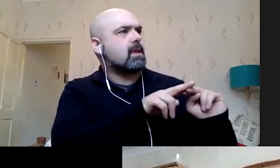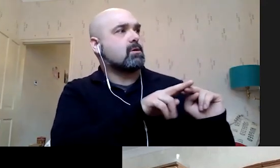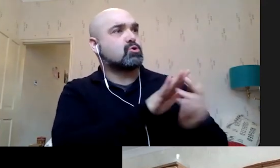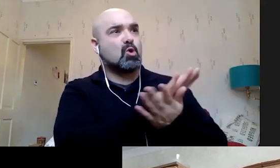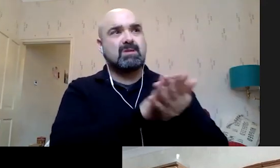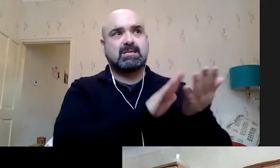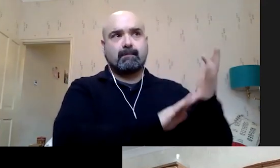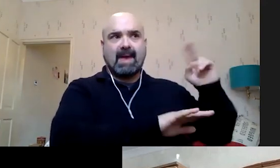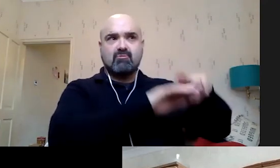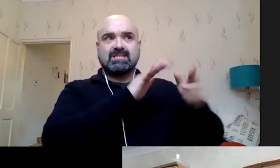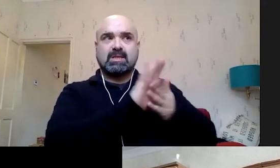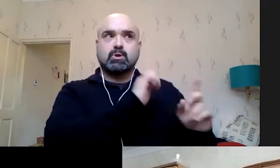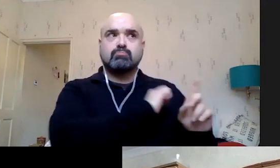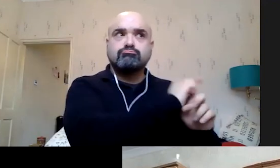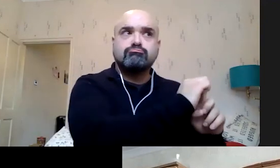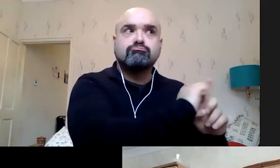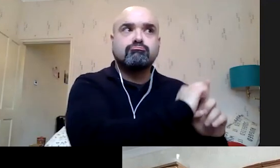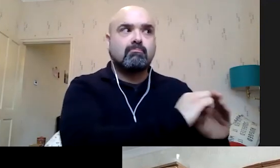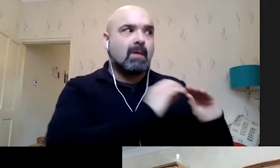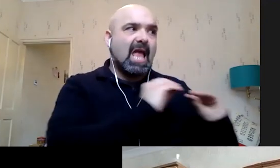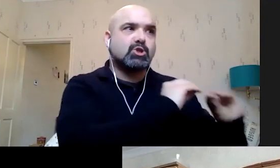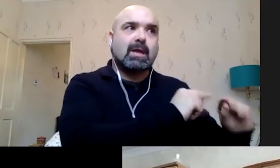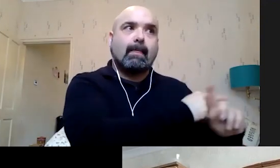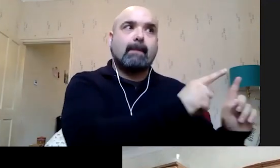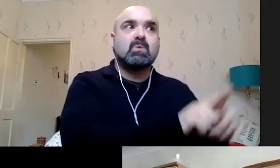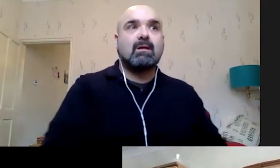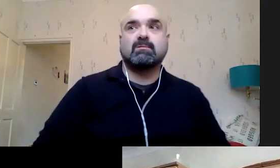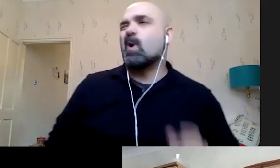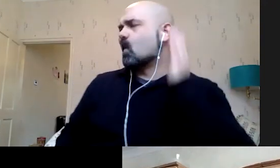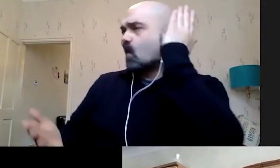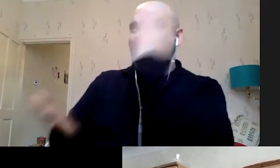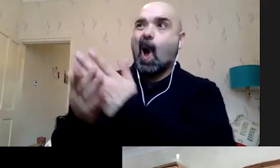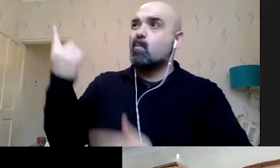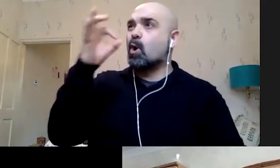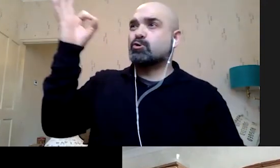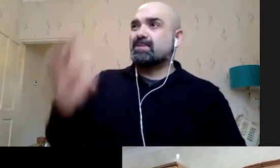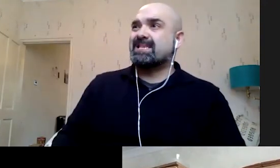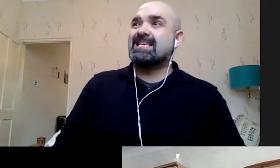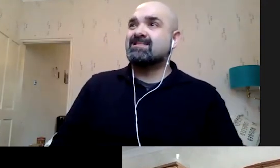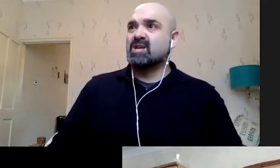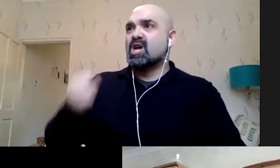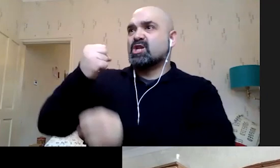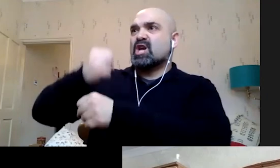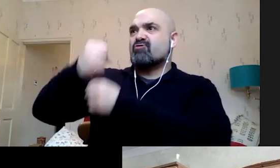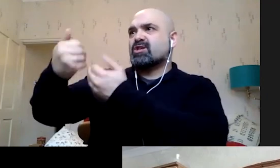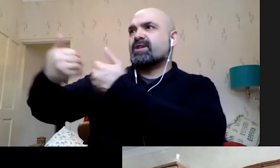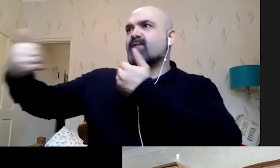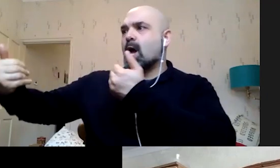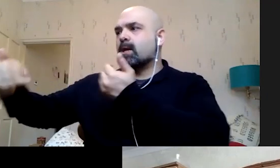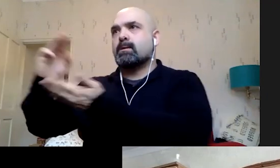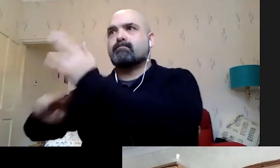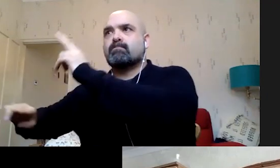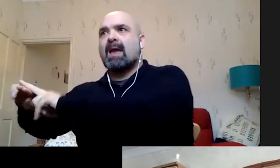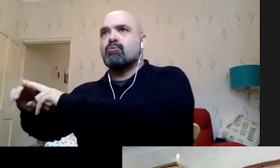with parents? 100%, 100%. Because obviously there's a generational divide in between parents and kids, that's the way it